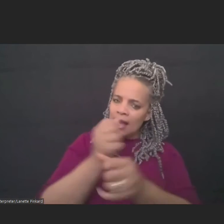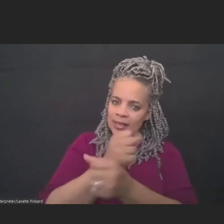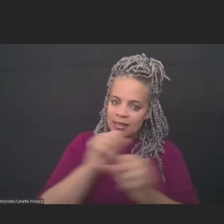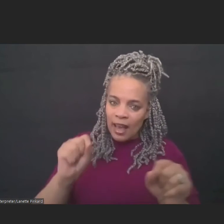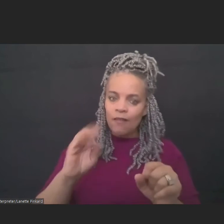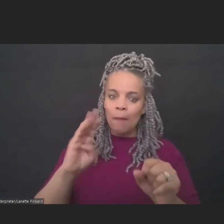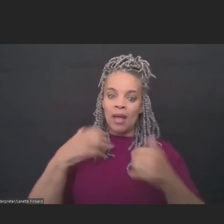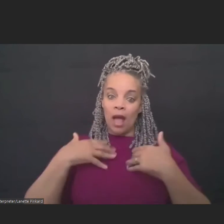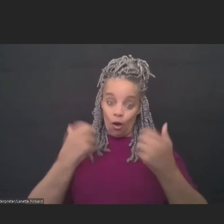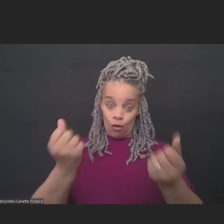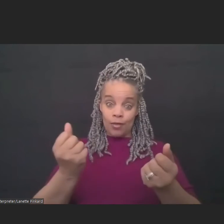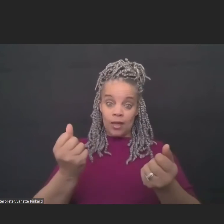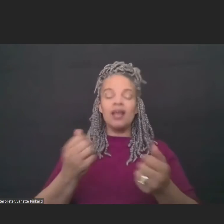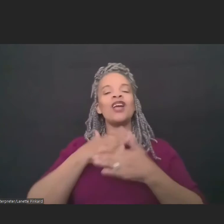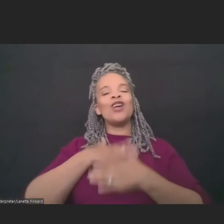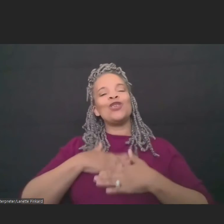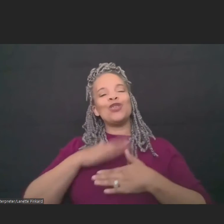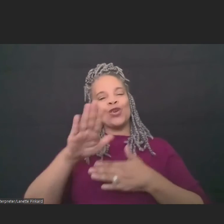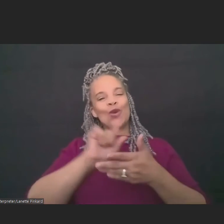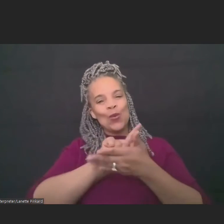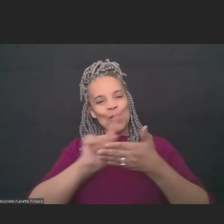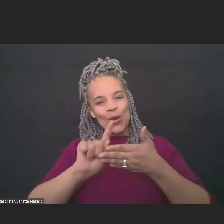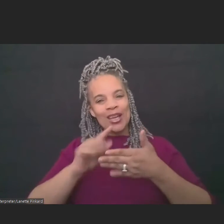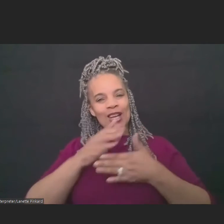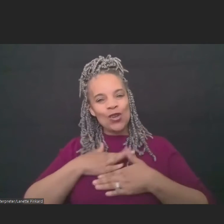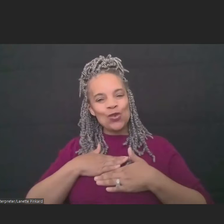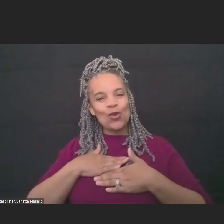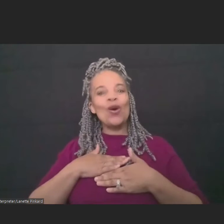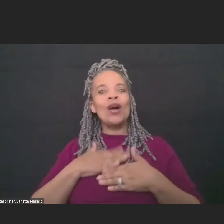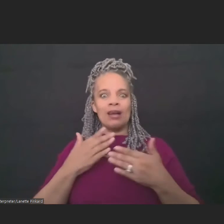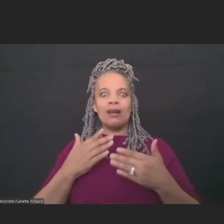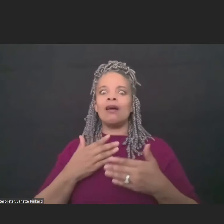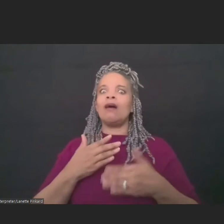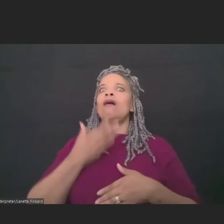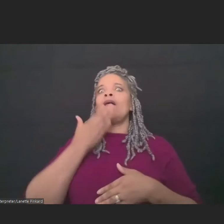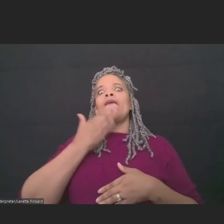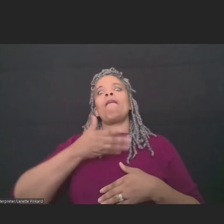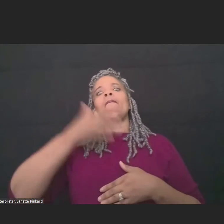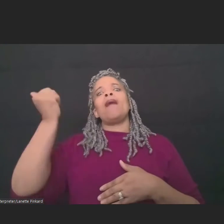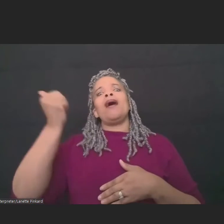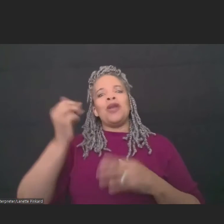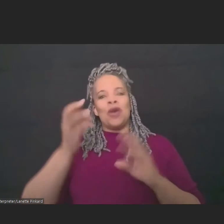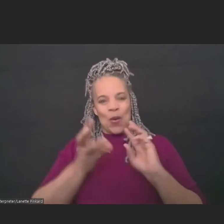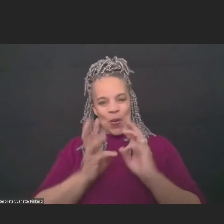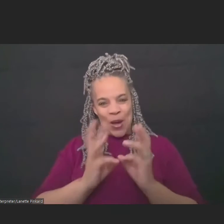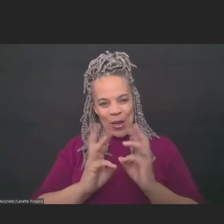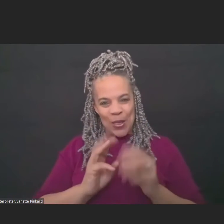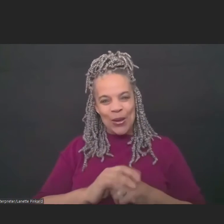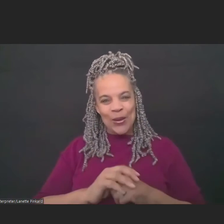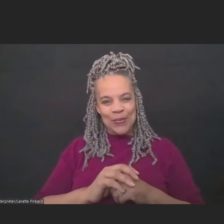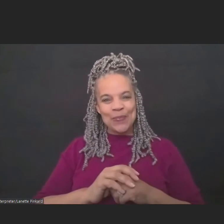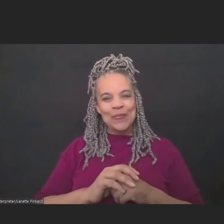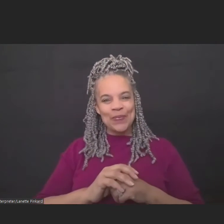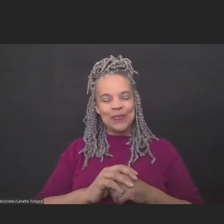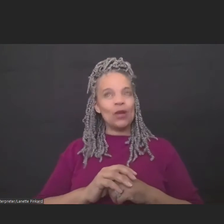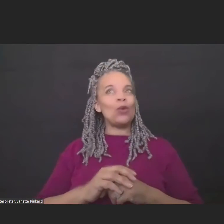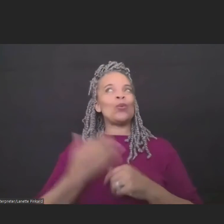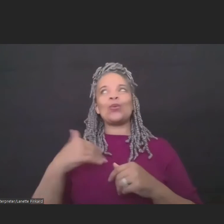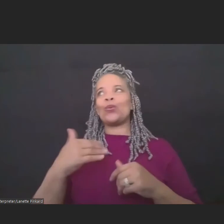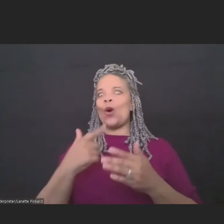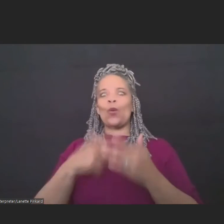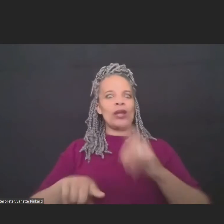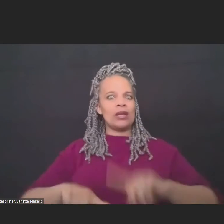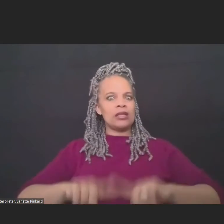healthy. Enjoy your week and enjoy the much milder weather. My gosh, what a difference a week